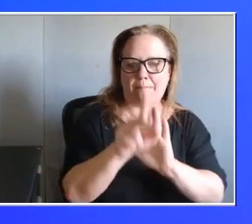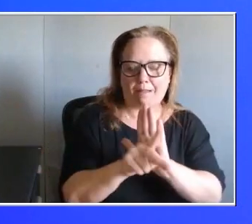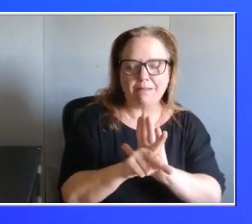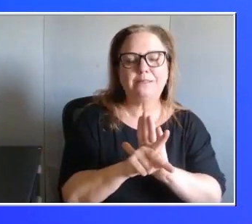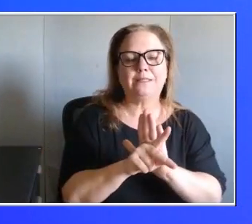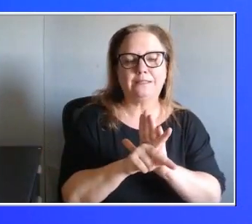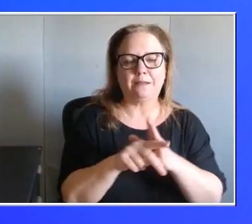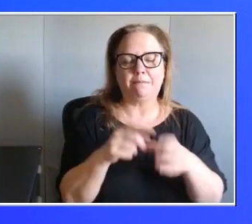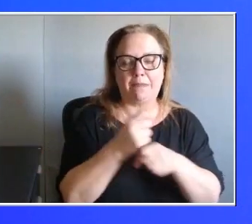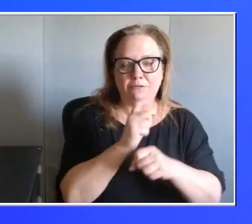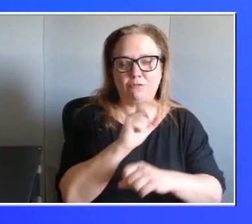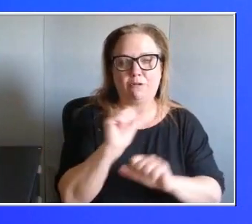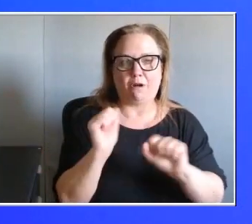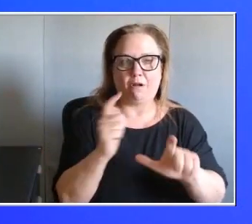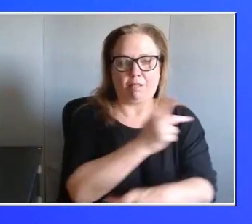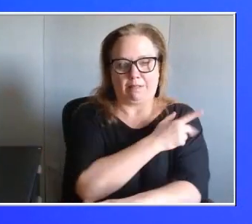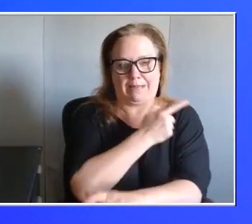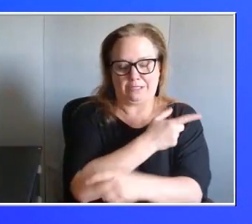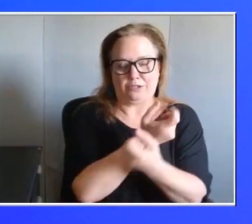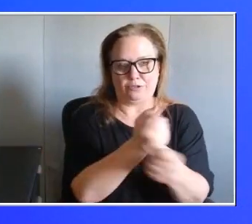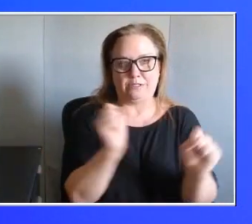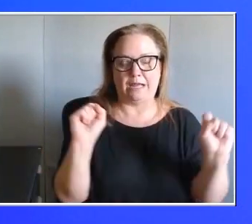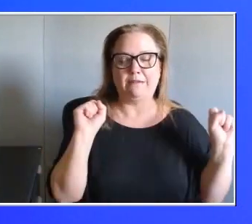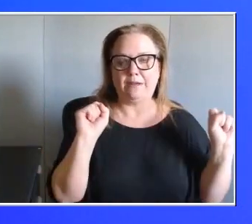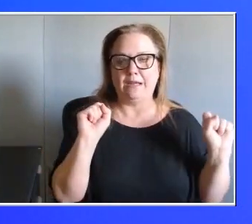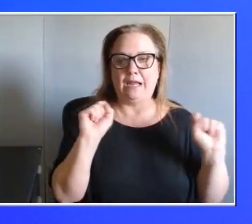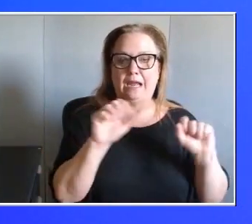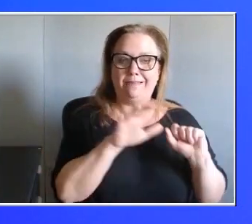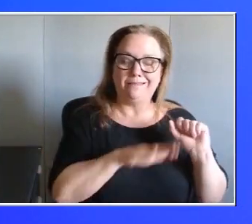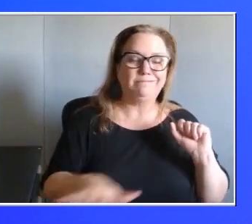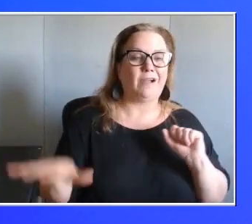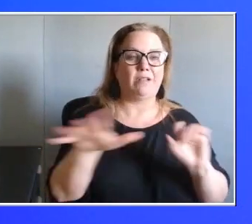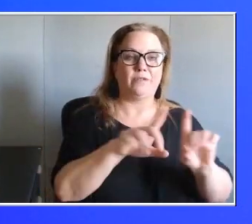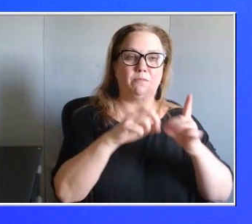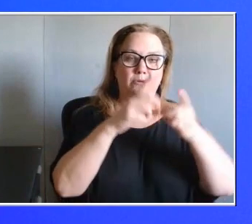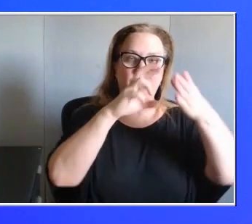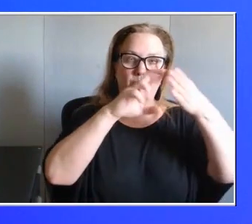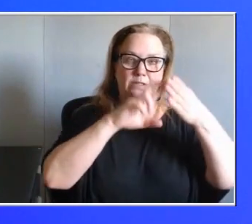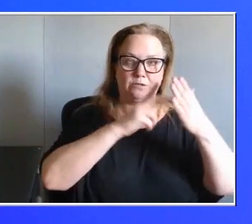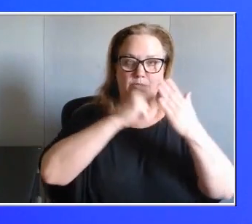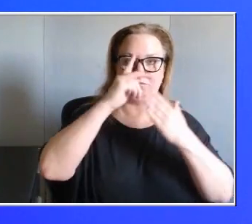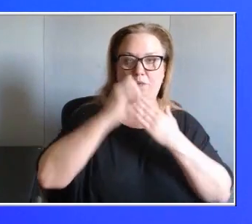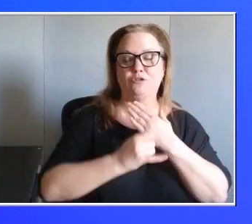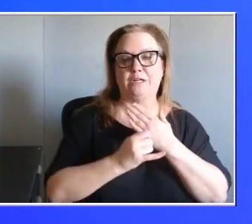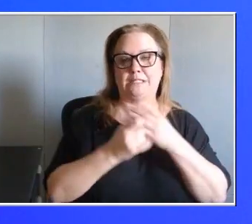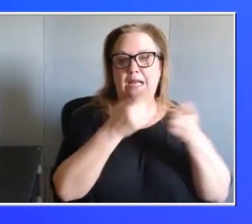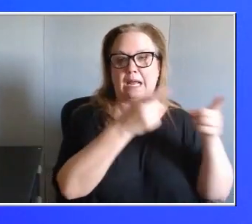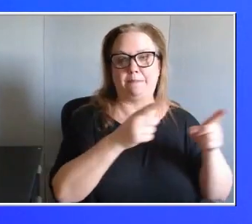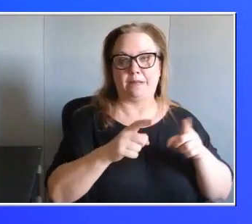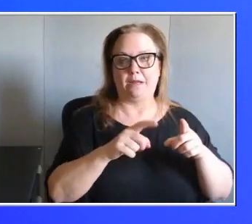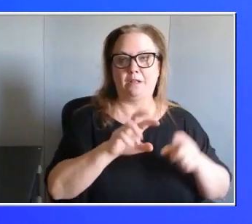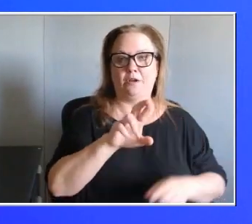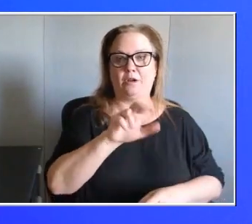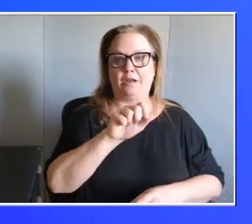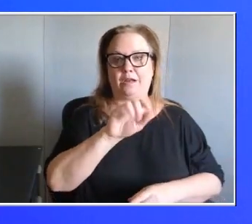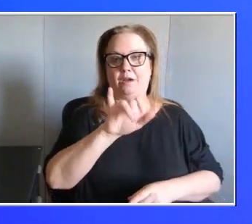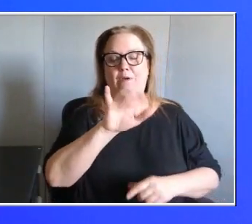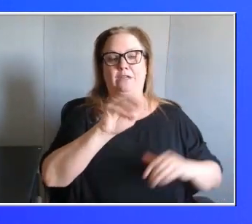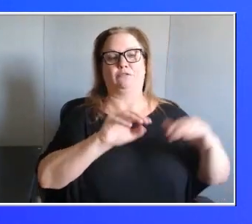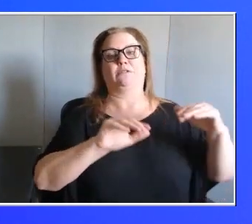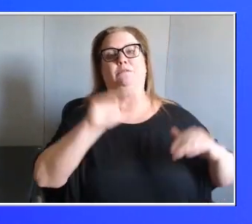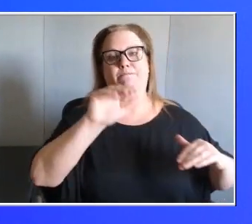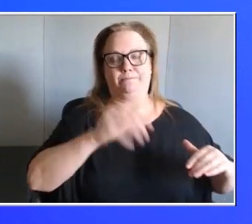patients safe. And then throughout the department, there's several research projects going on looking at racial disparities during